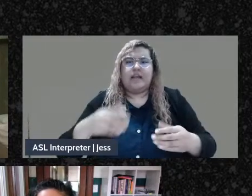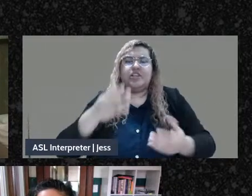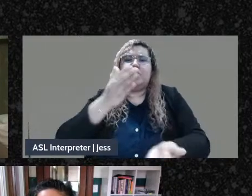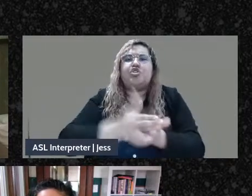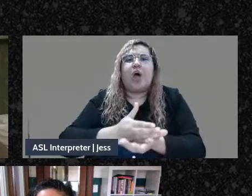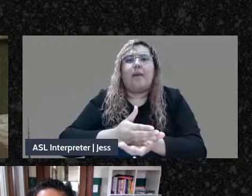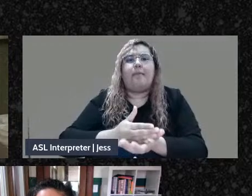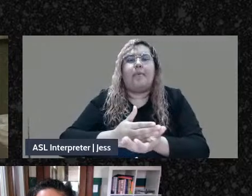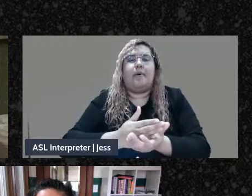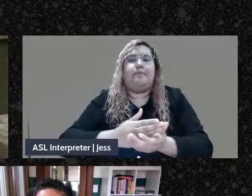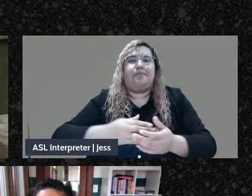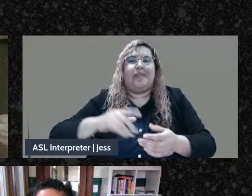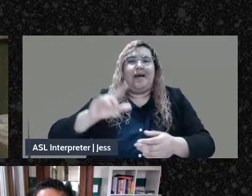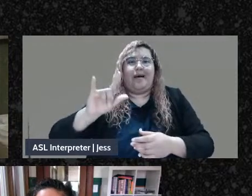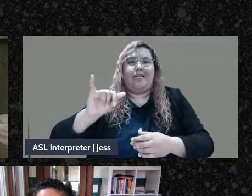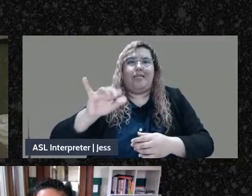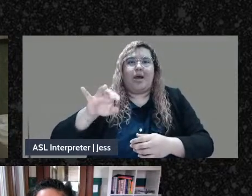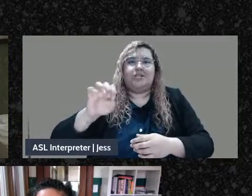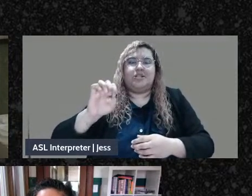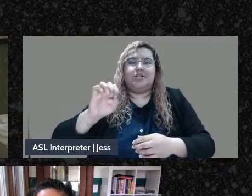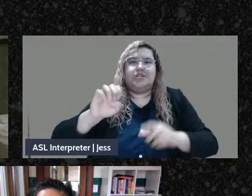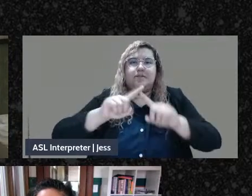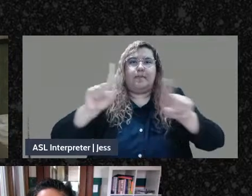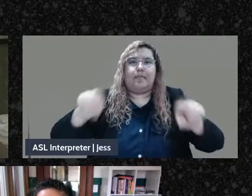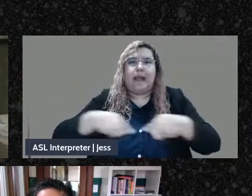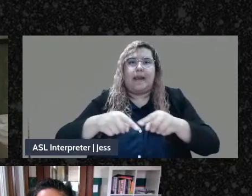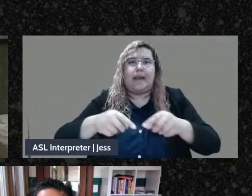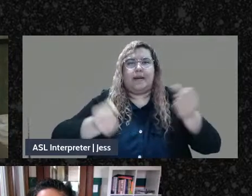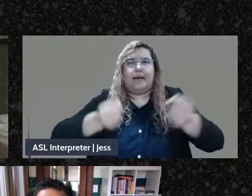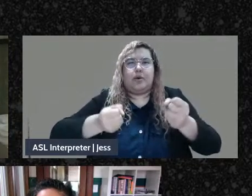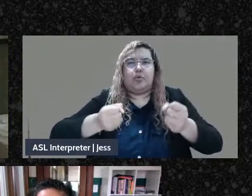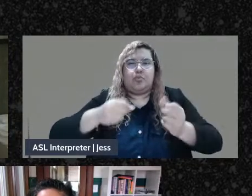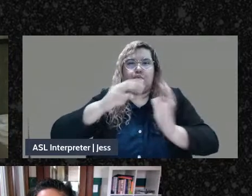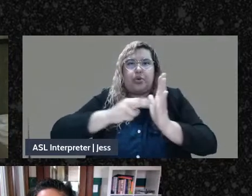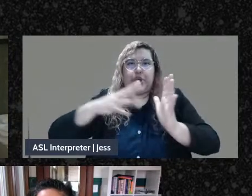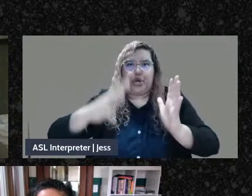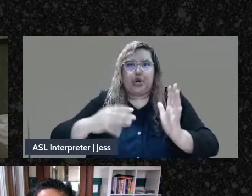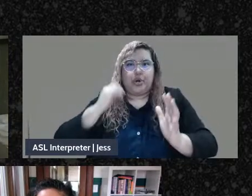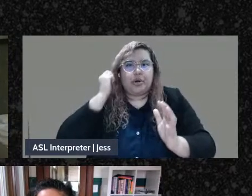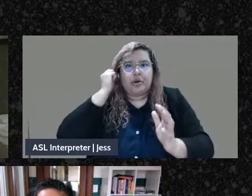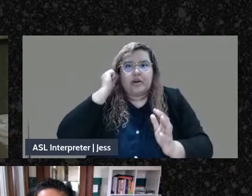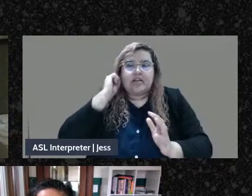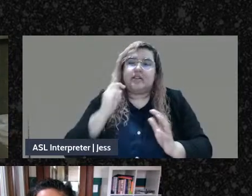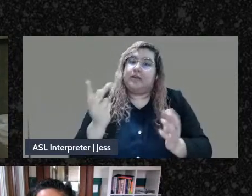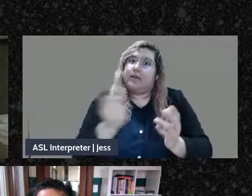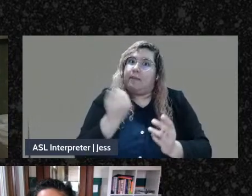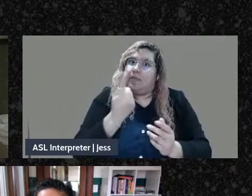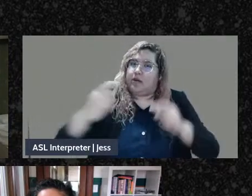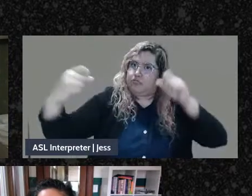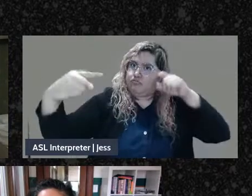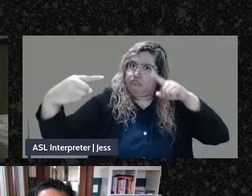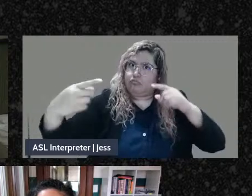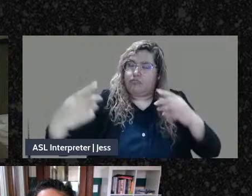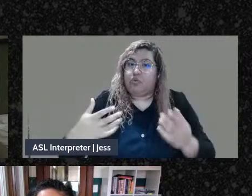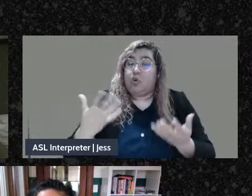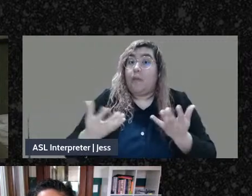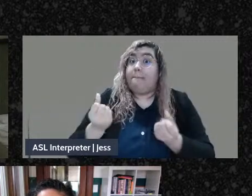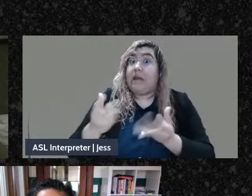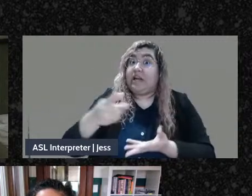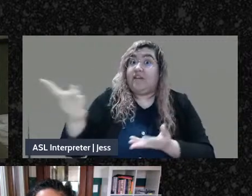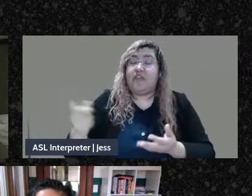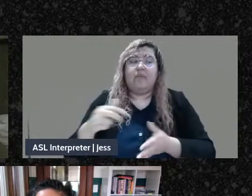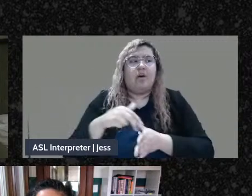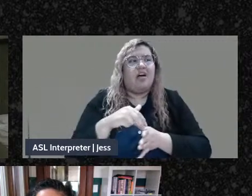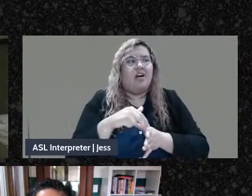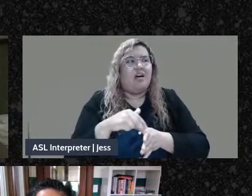us to see where organizations were so we could create kind of like a popular mass. And folks who had been like on the fence came out and were like,